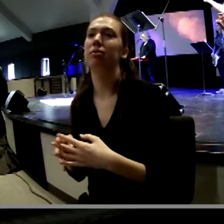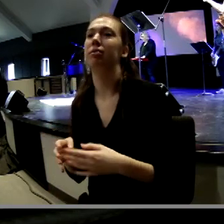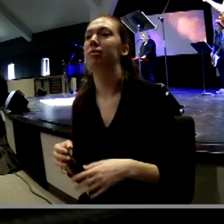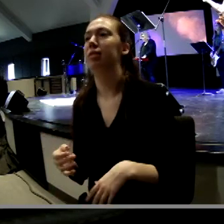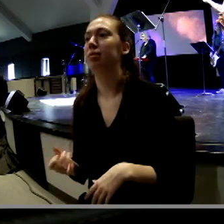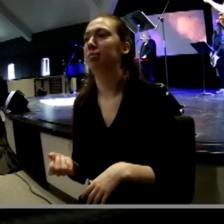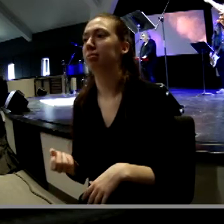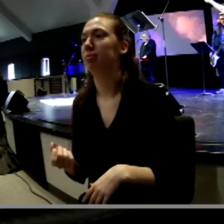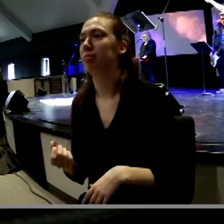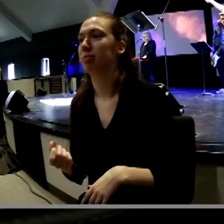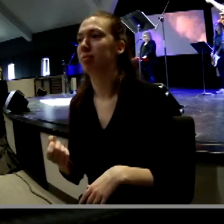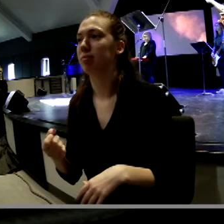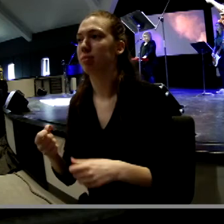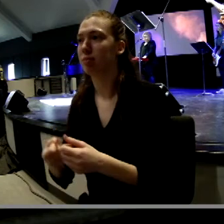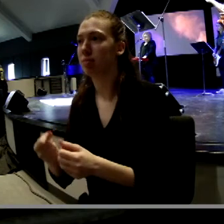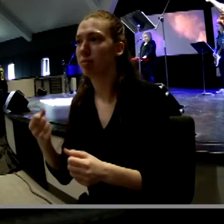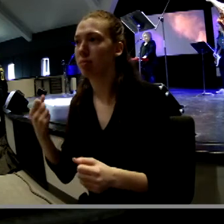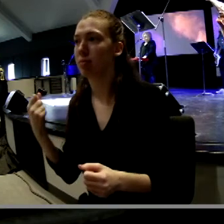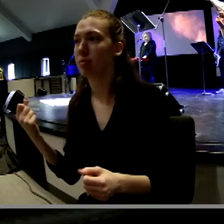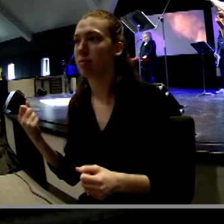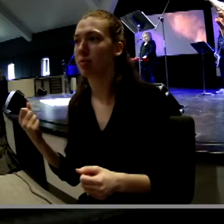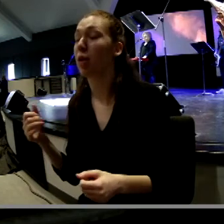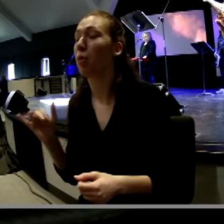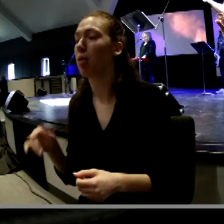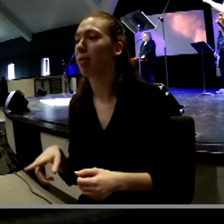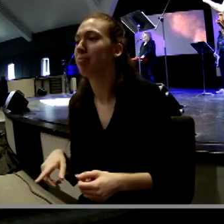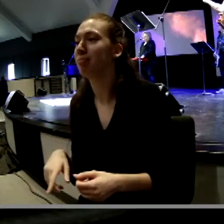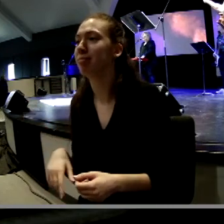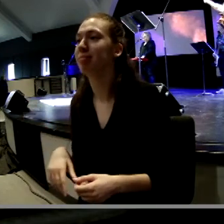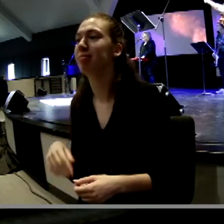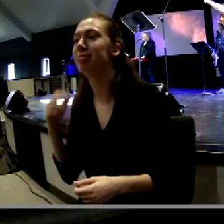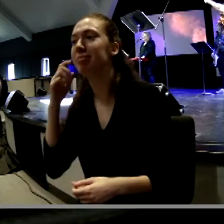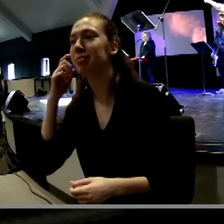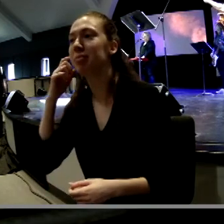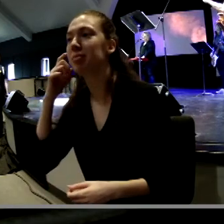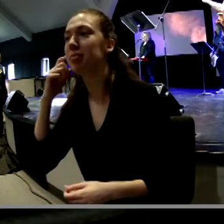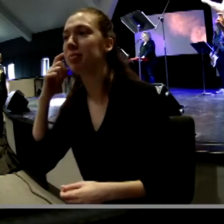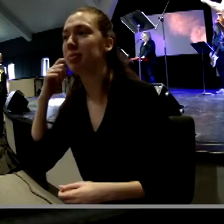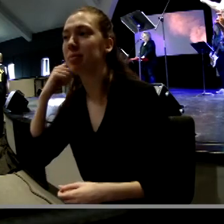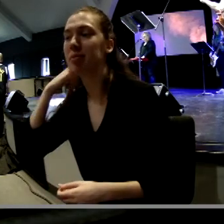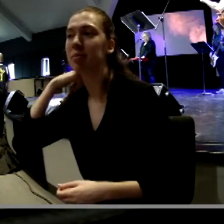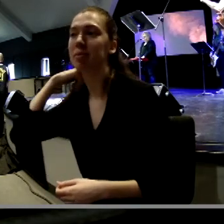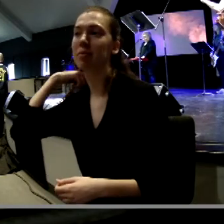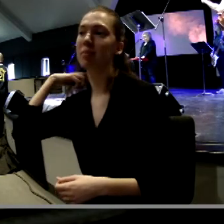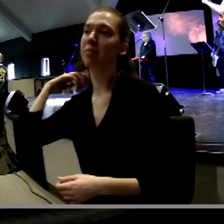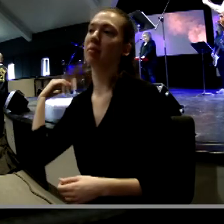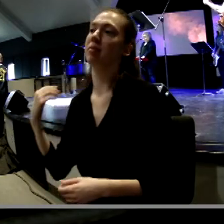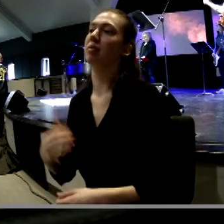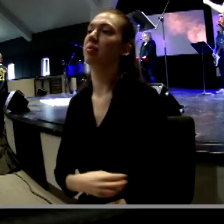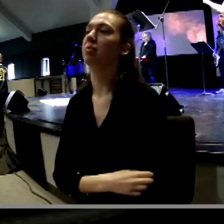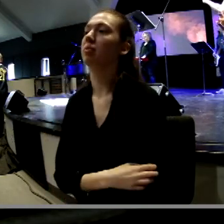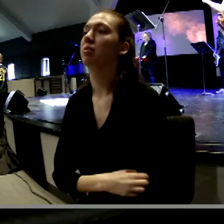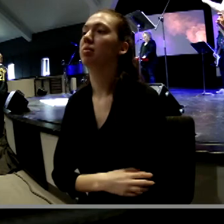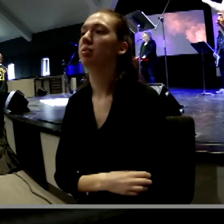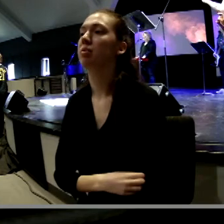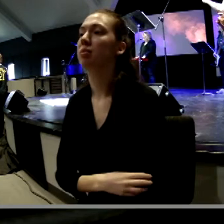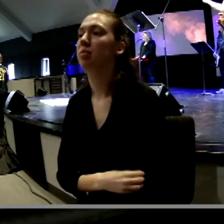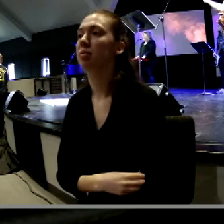And do I think it's essential to following Christ? Yes. You cannot separate being